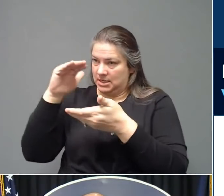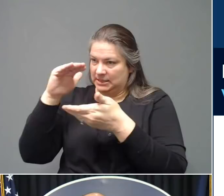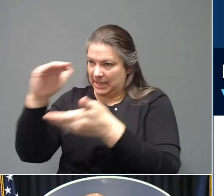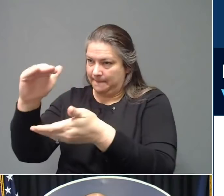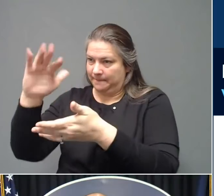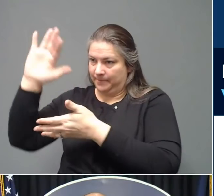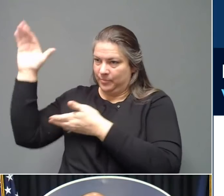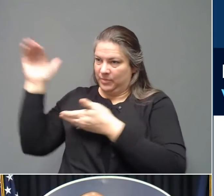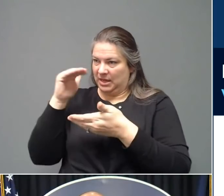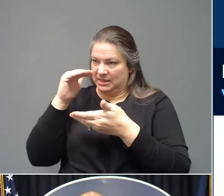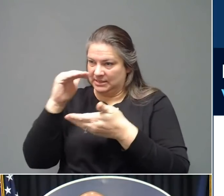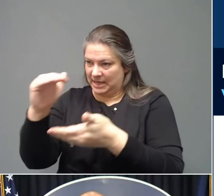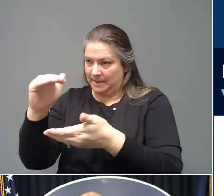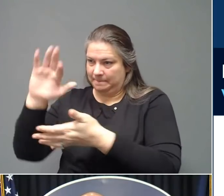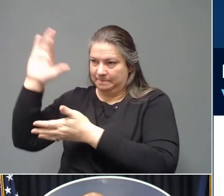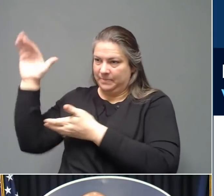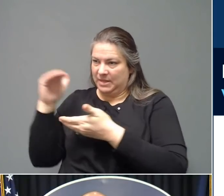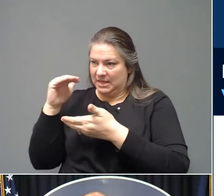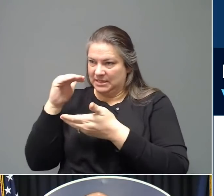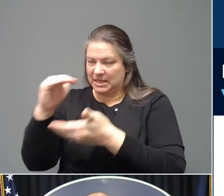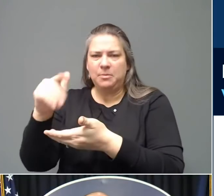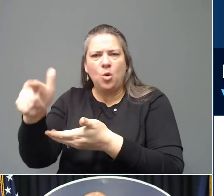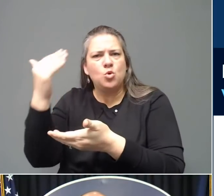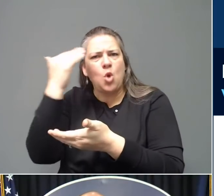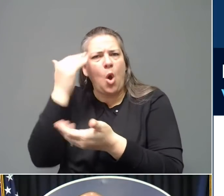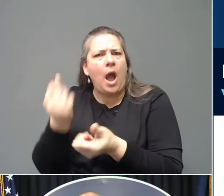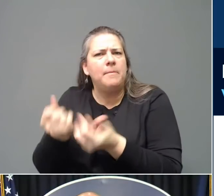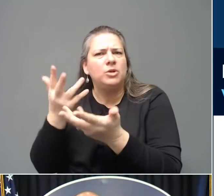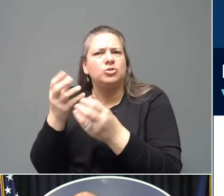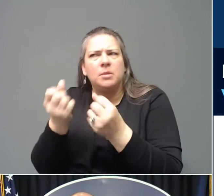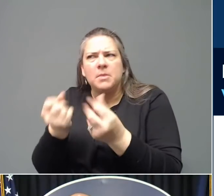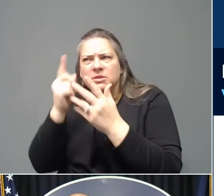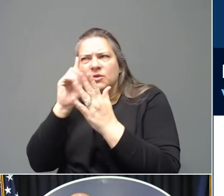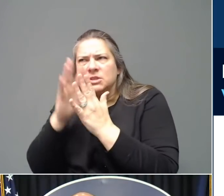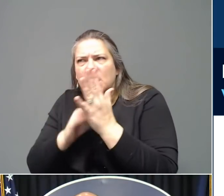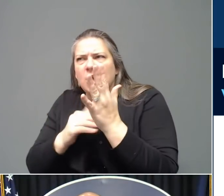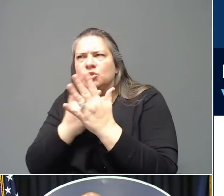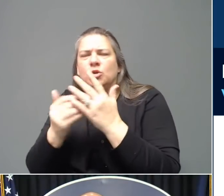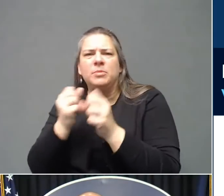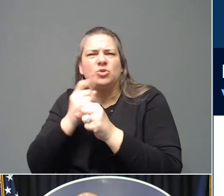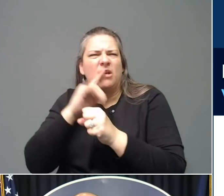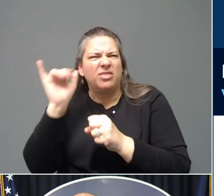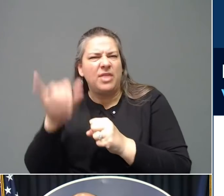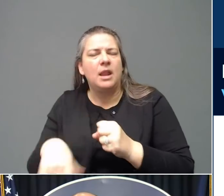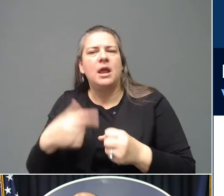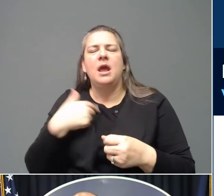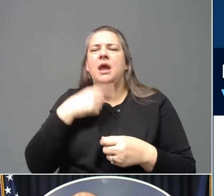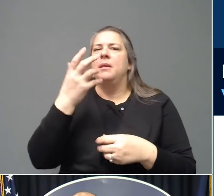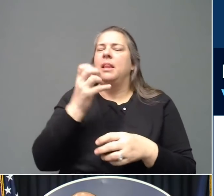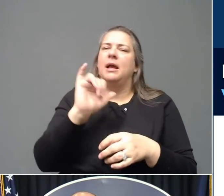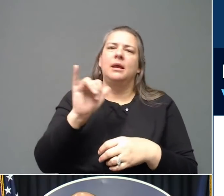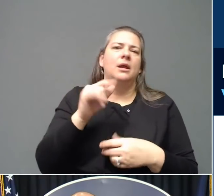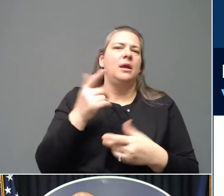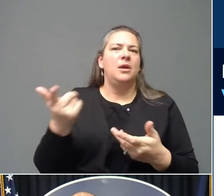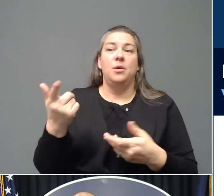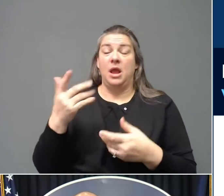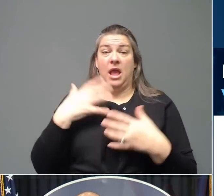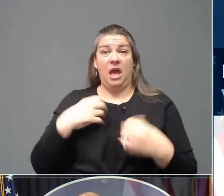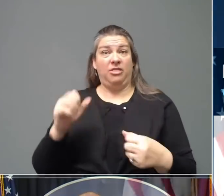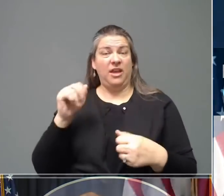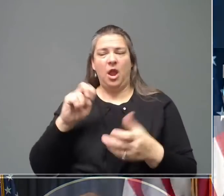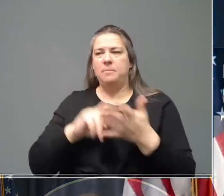care, hospice workers. It includes dentists and hygienists and psychologists and podiatrists and optometrists. It includes health sciences